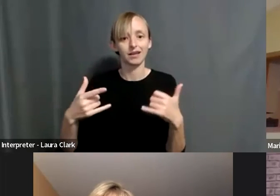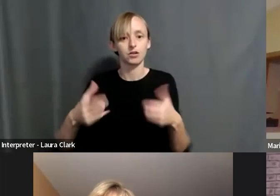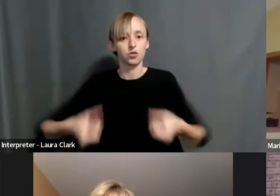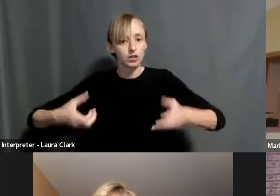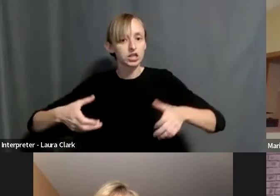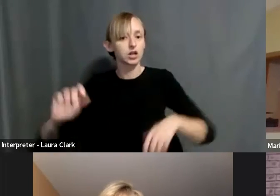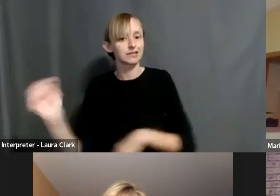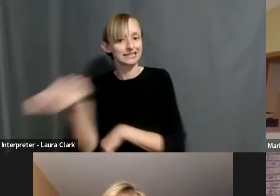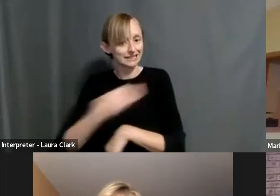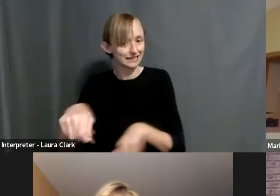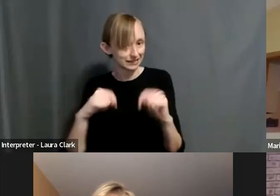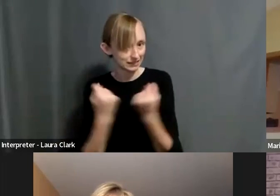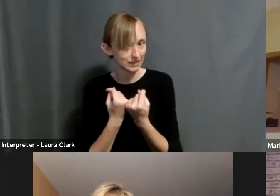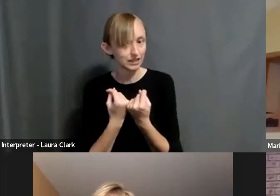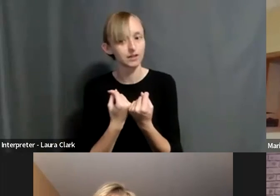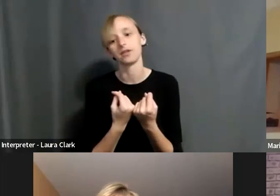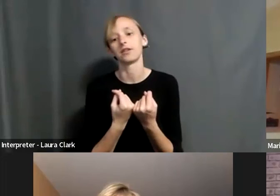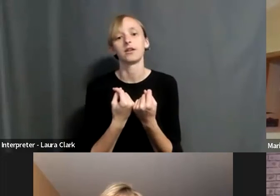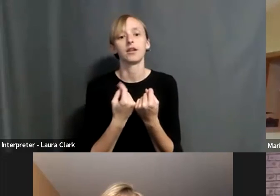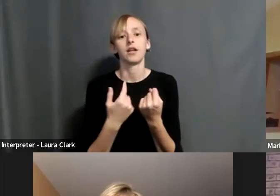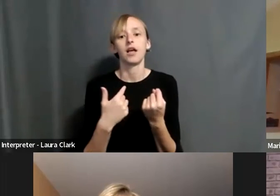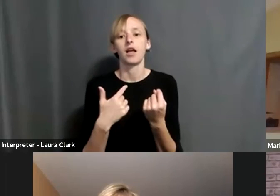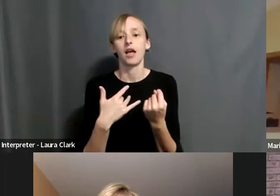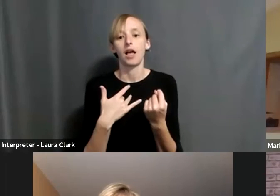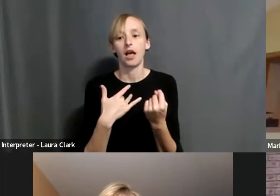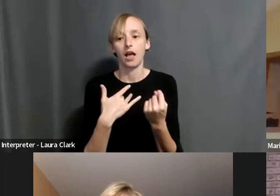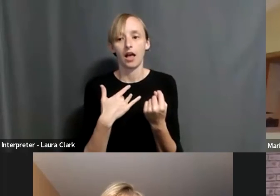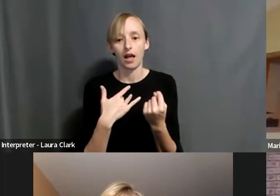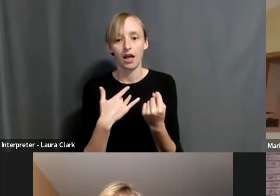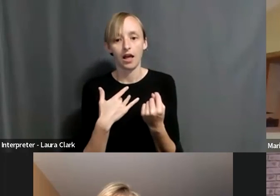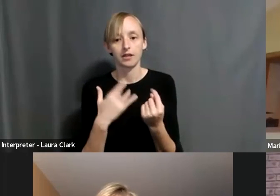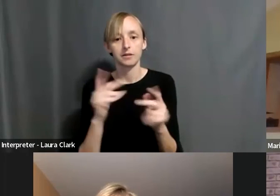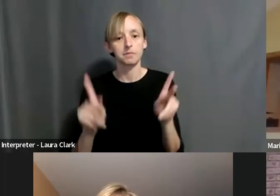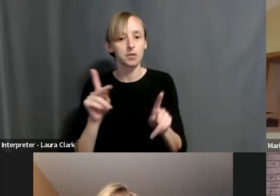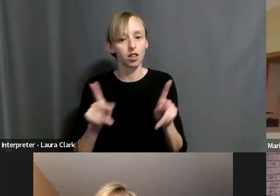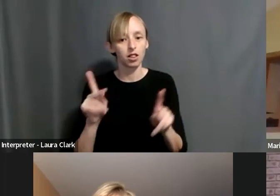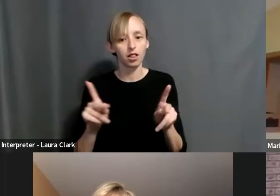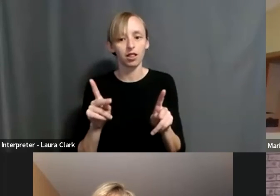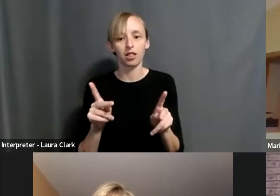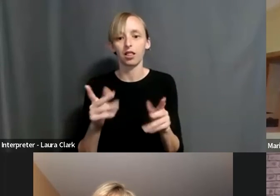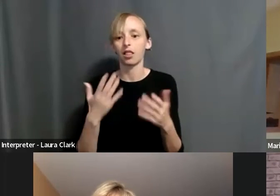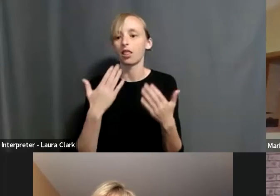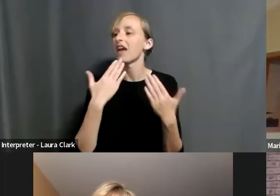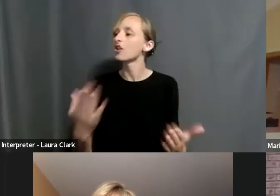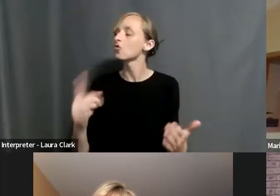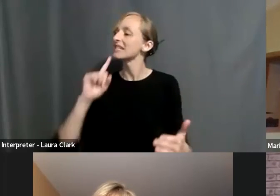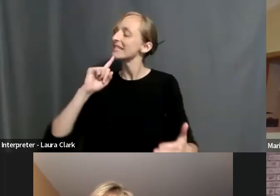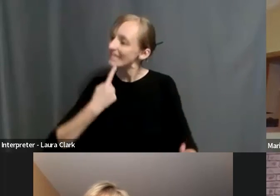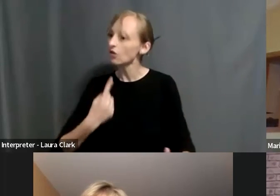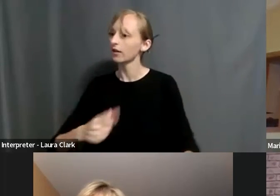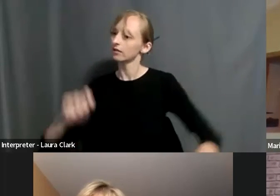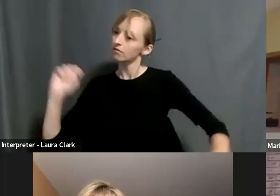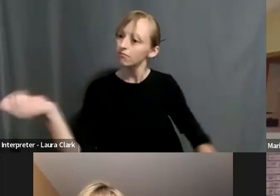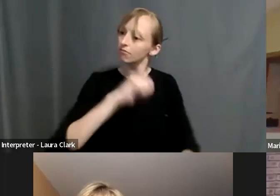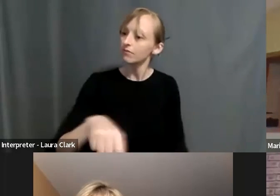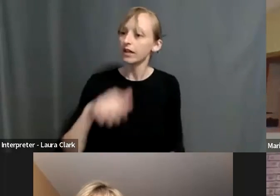I was oftentimes feeding balls, and everyone was like, "Thank you for not being nice. Like you really push